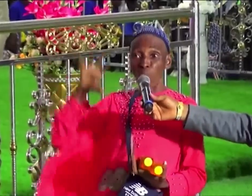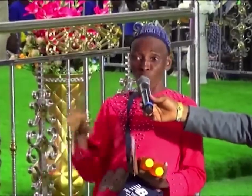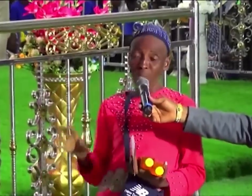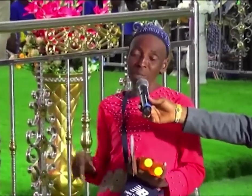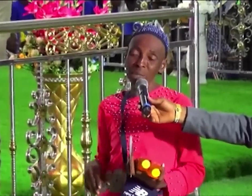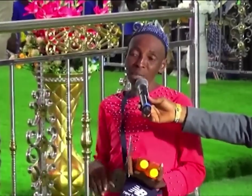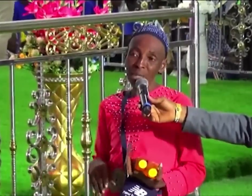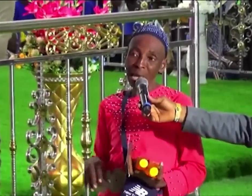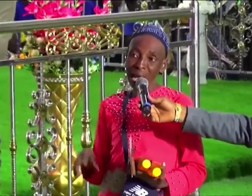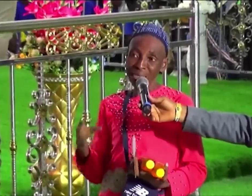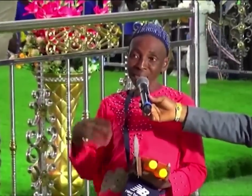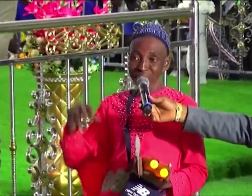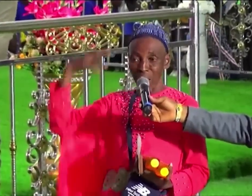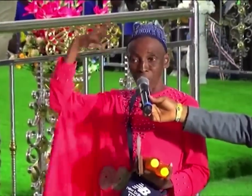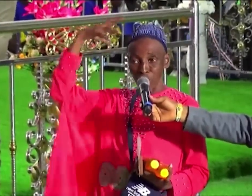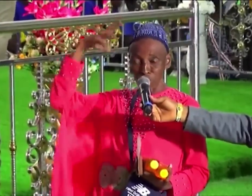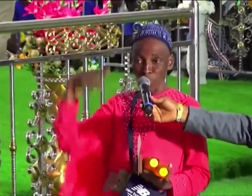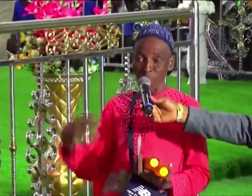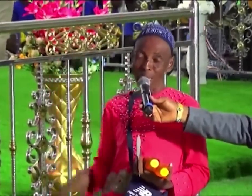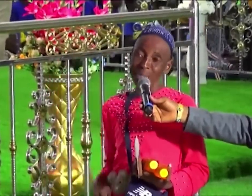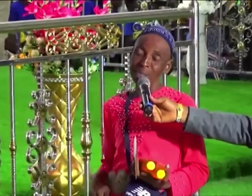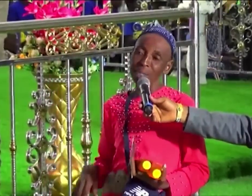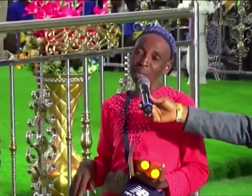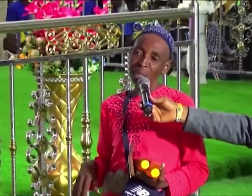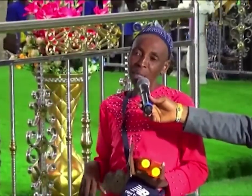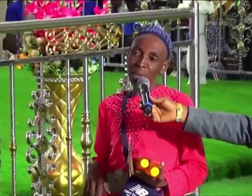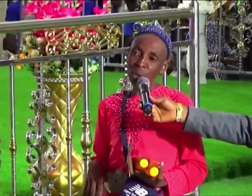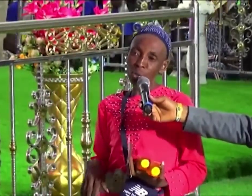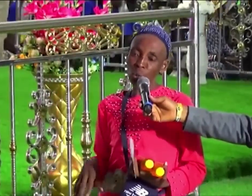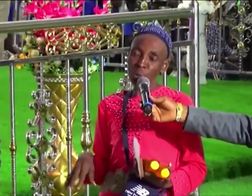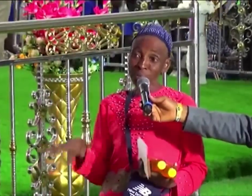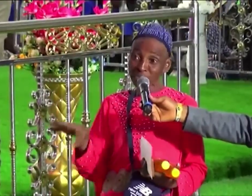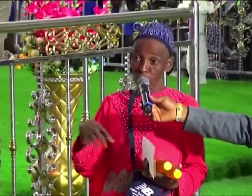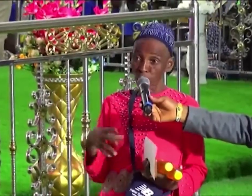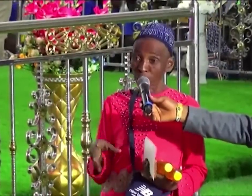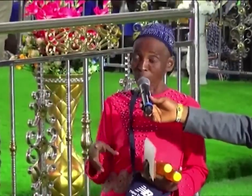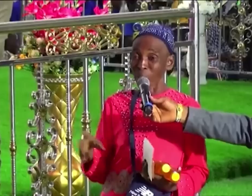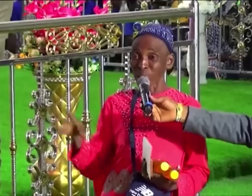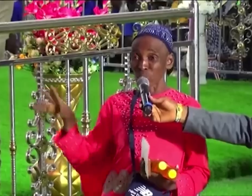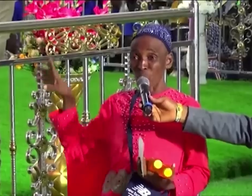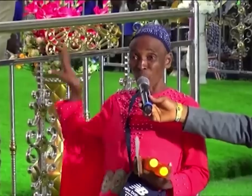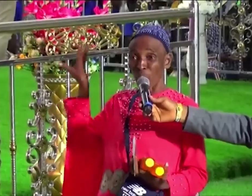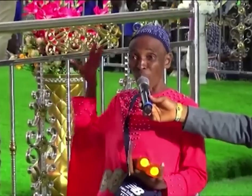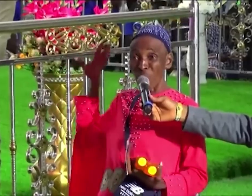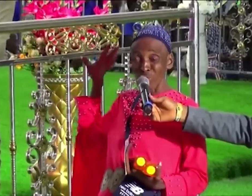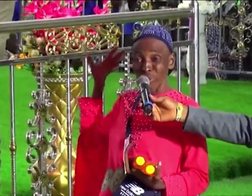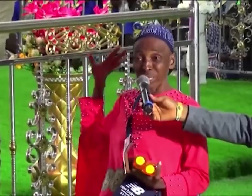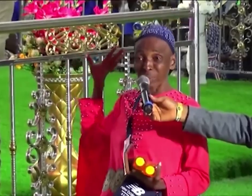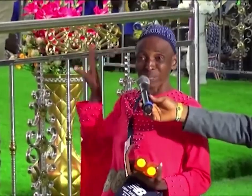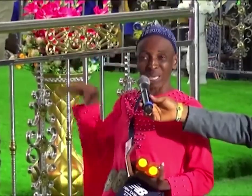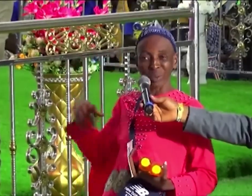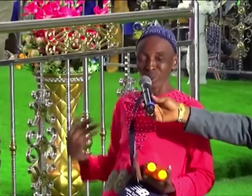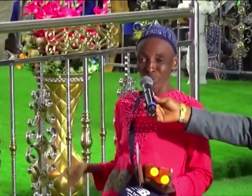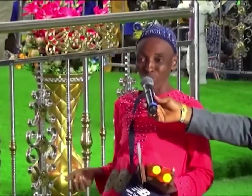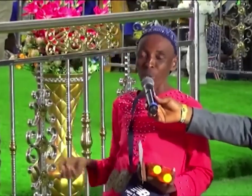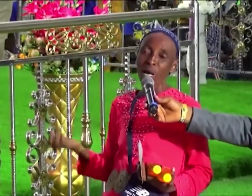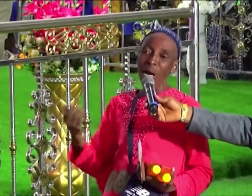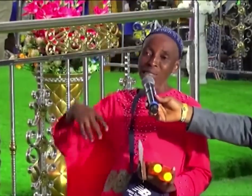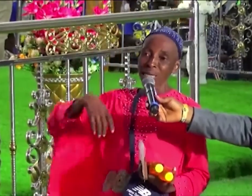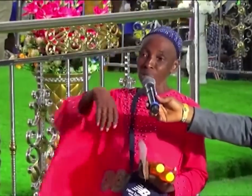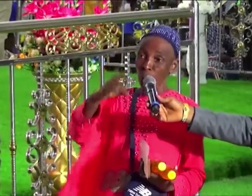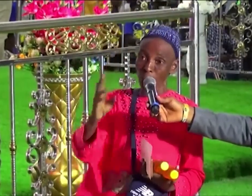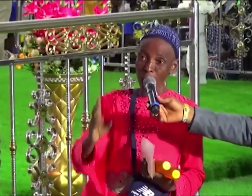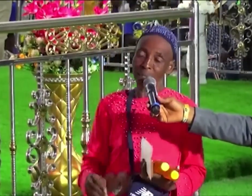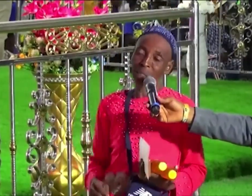drink it all. I did and put some on my head. So we finished the program. I wanted to go for 1, 2, 3, but I couldn't go.